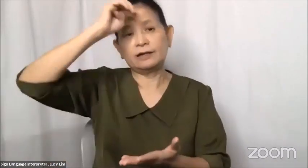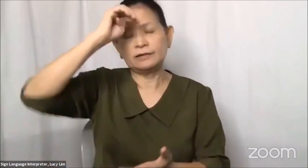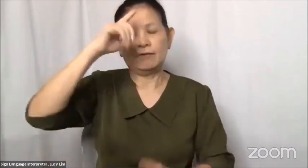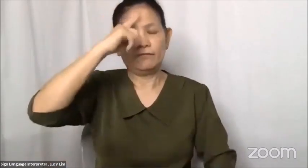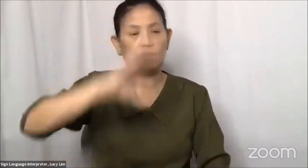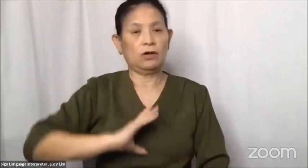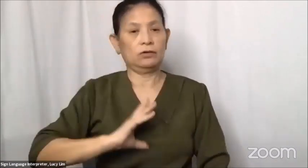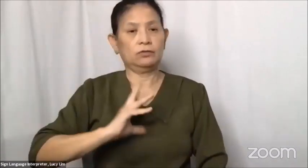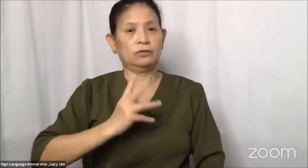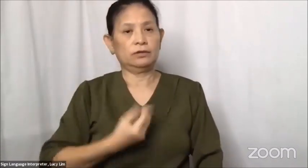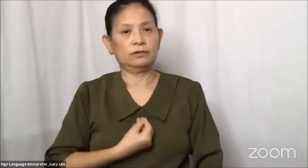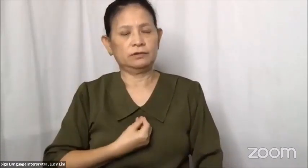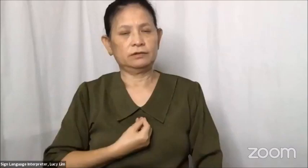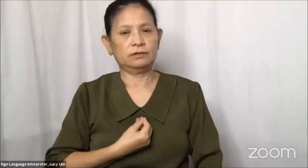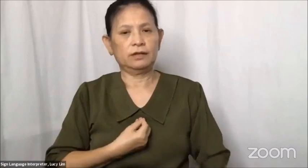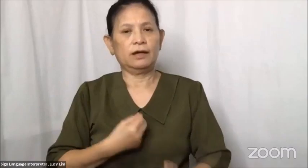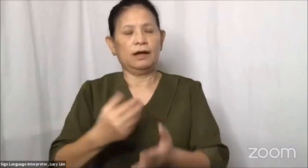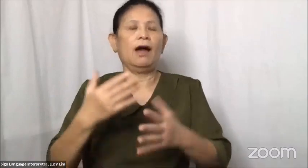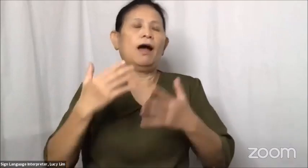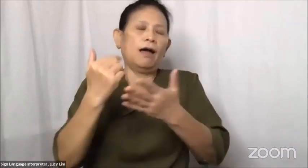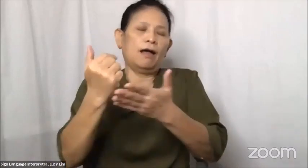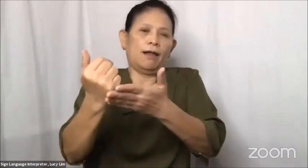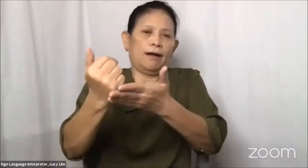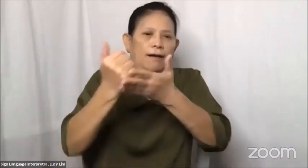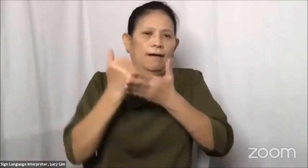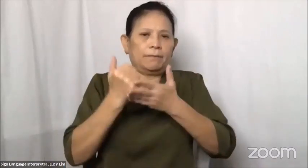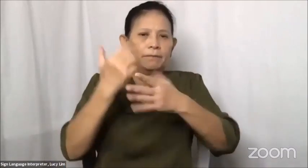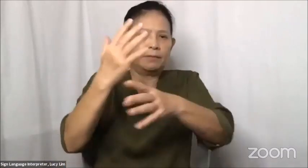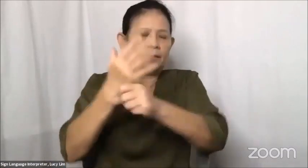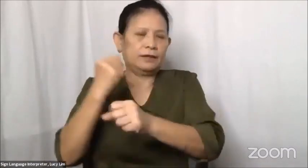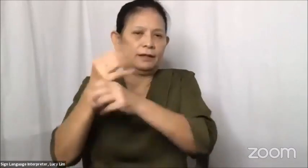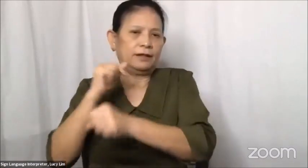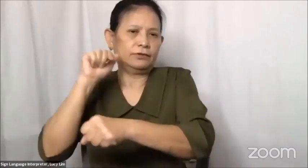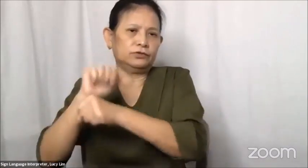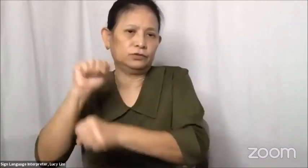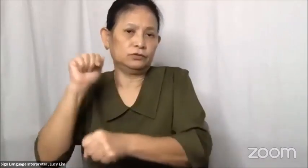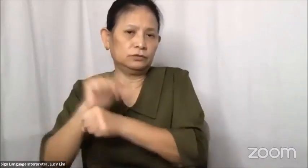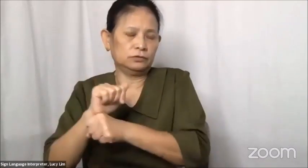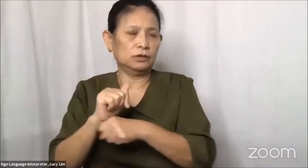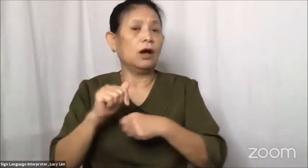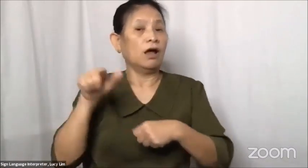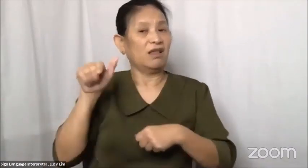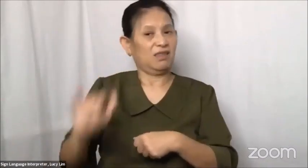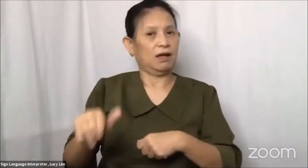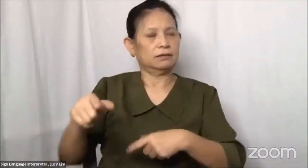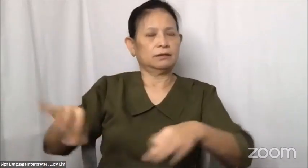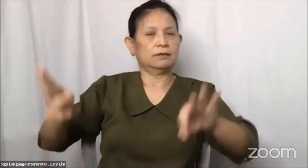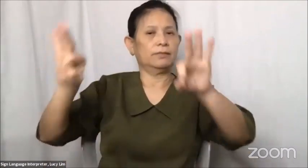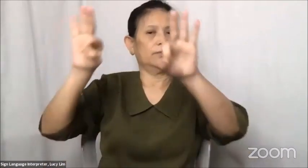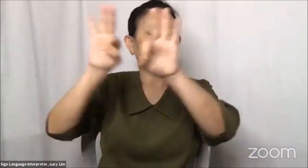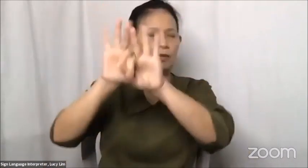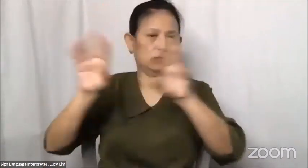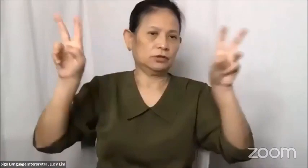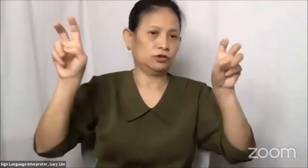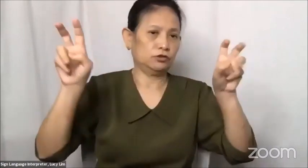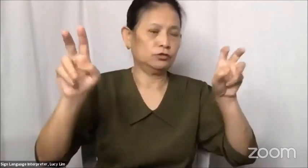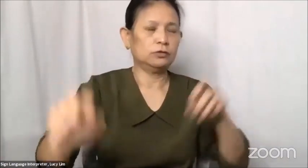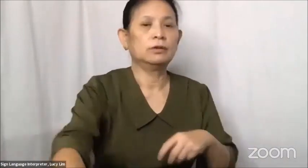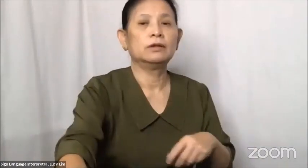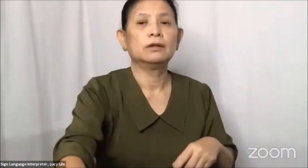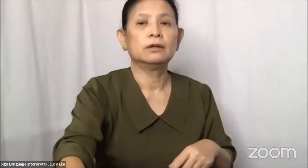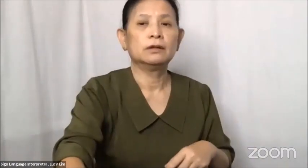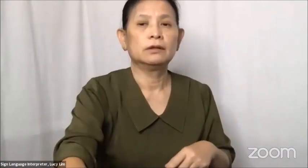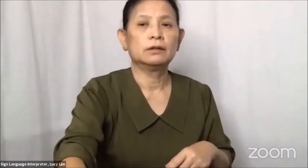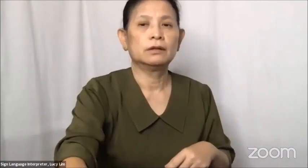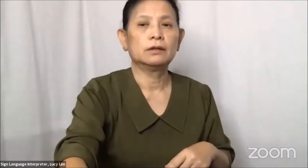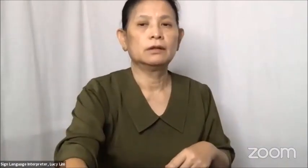transgenders has helped them get jobs. And I think that's a very important issue she has raised, because from personal